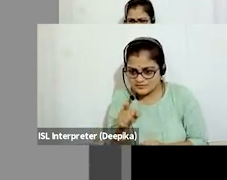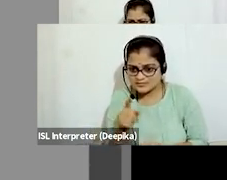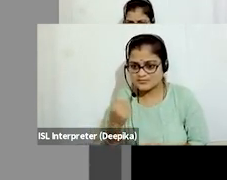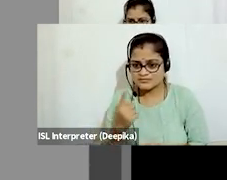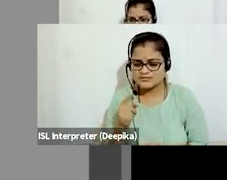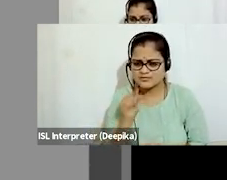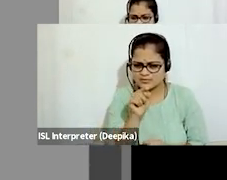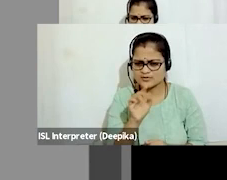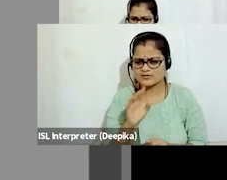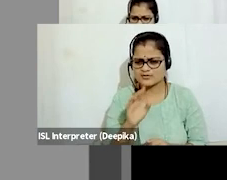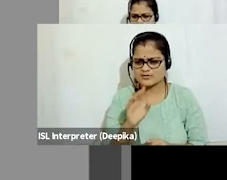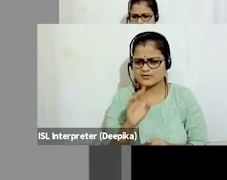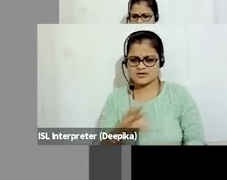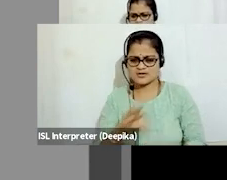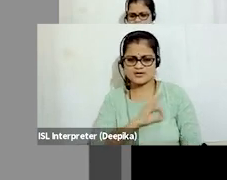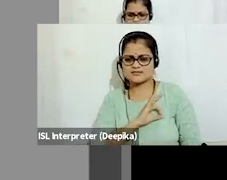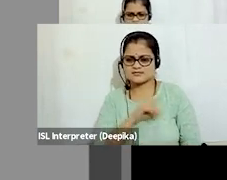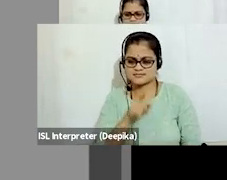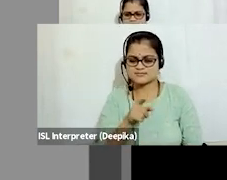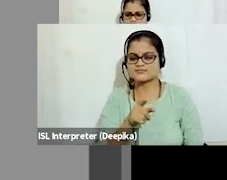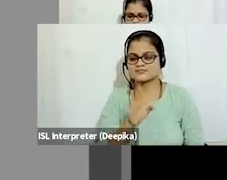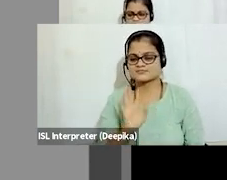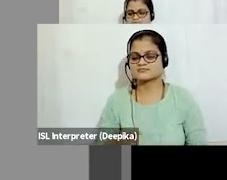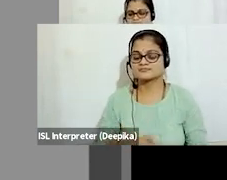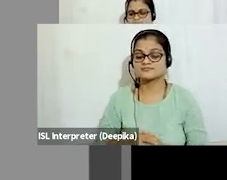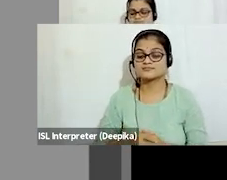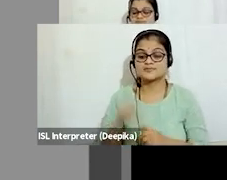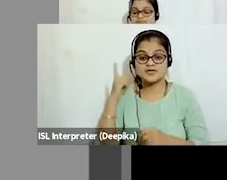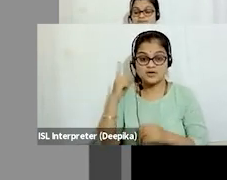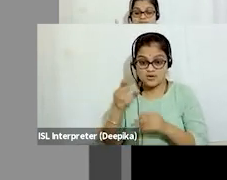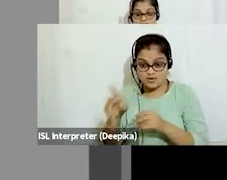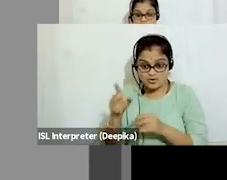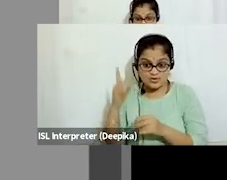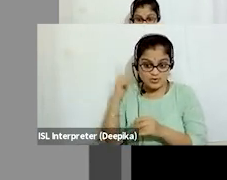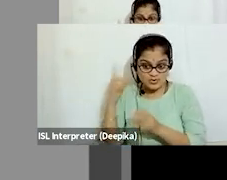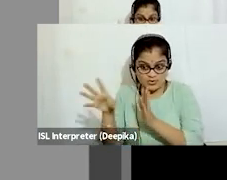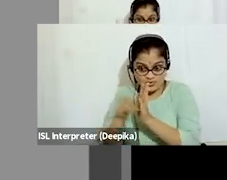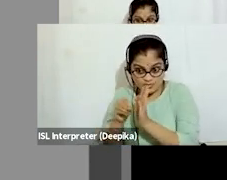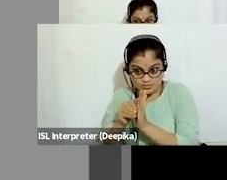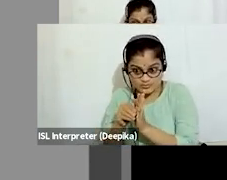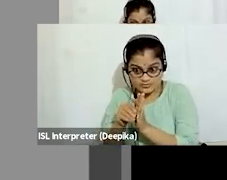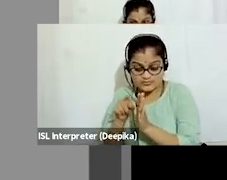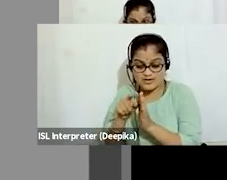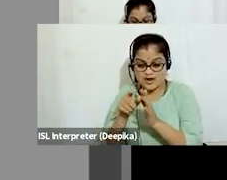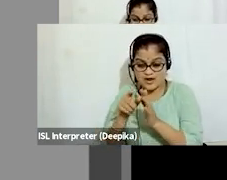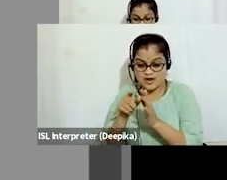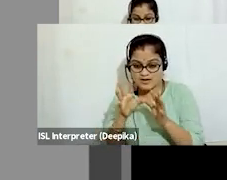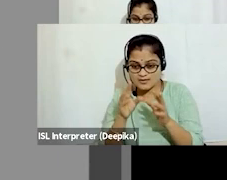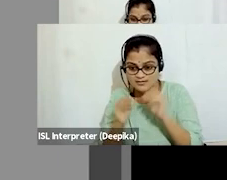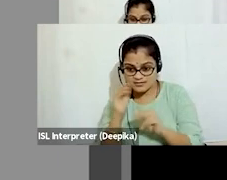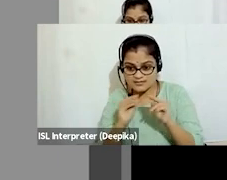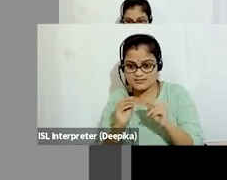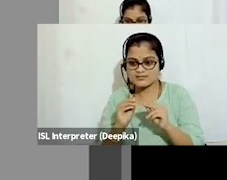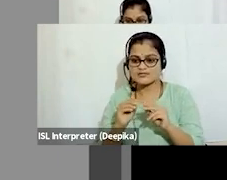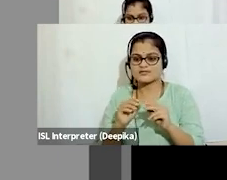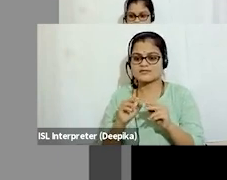of pinpoint on something that I really liked is that how the noise what you hear as noise in the beginning actually turns into like